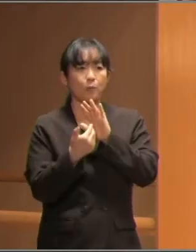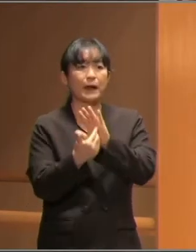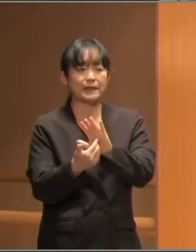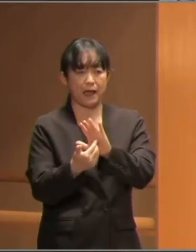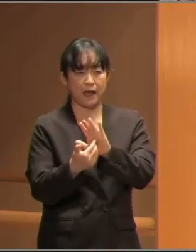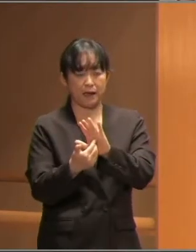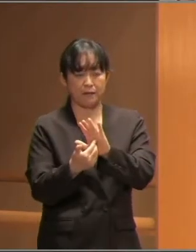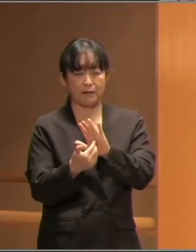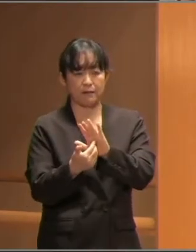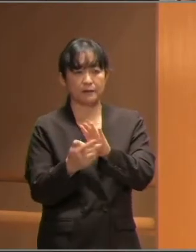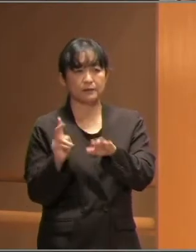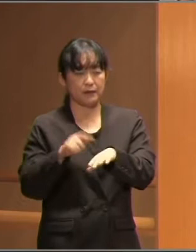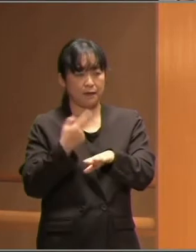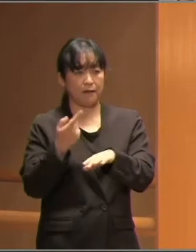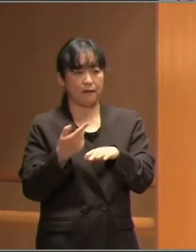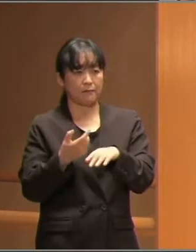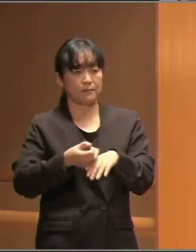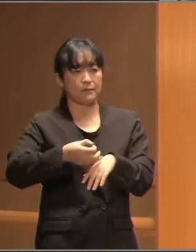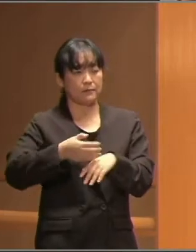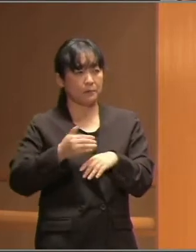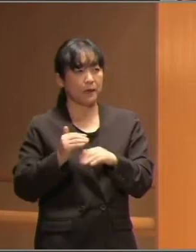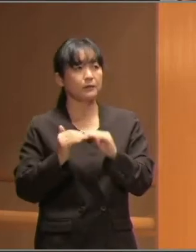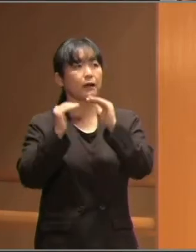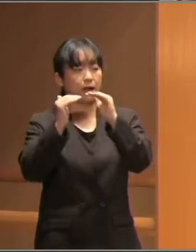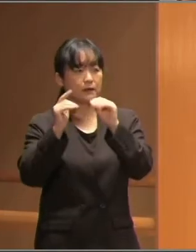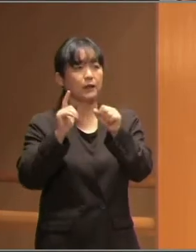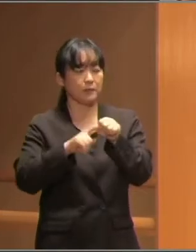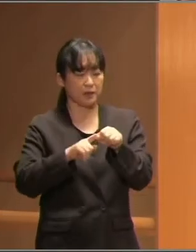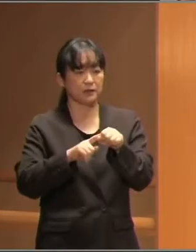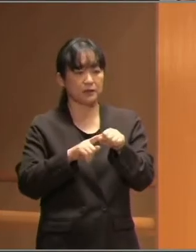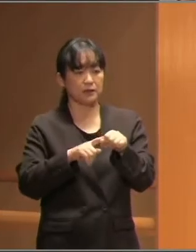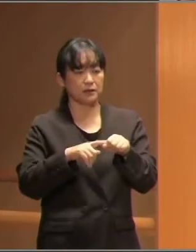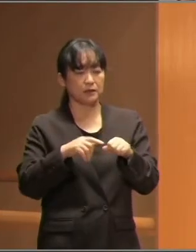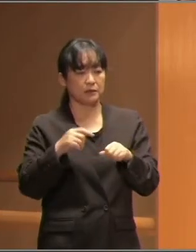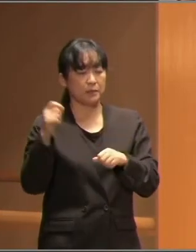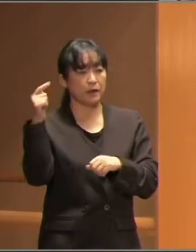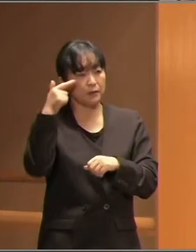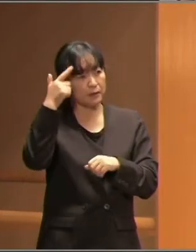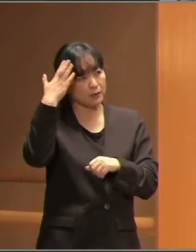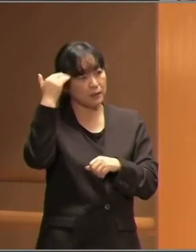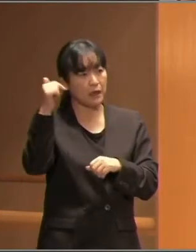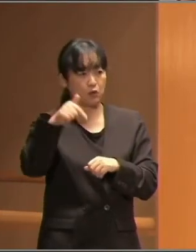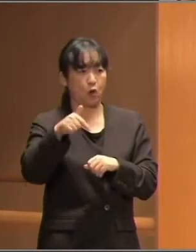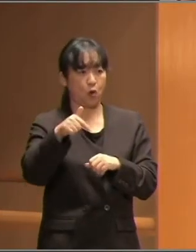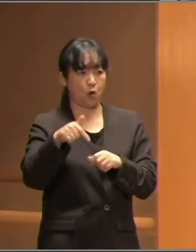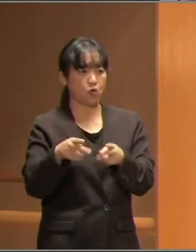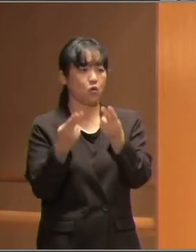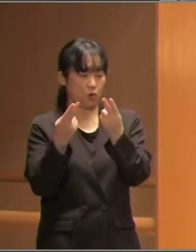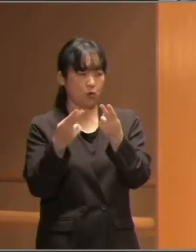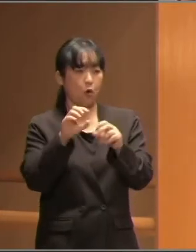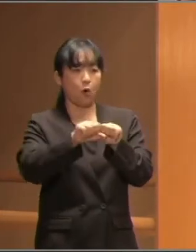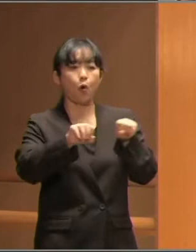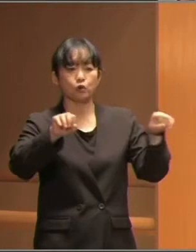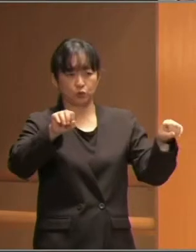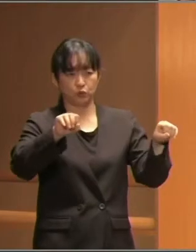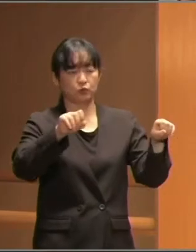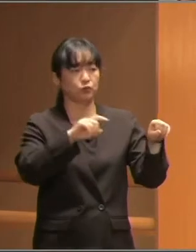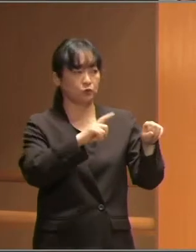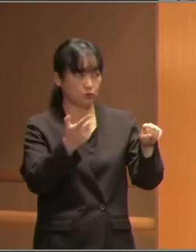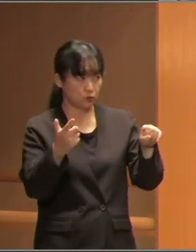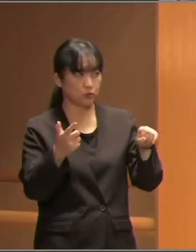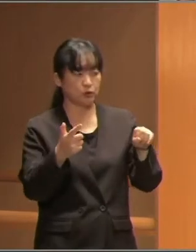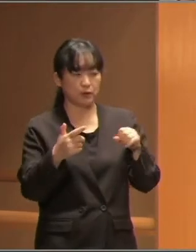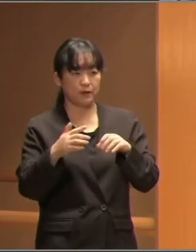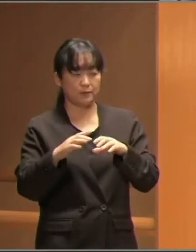so thanks to its barrier performance, we can use that for the multi-layer fuel tube and also